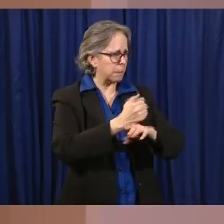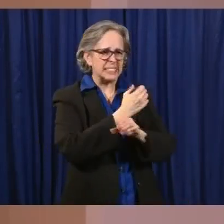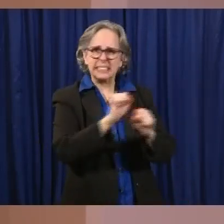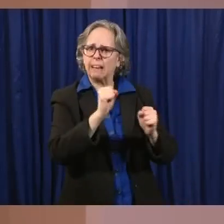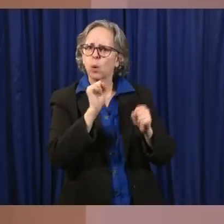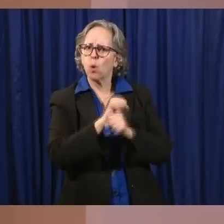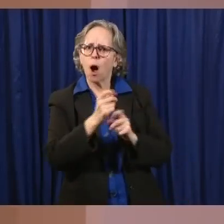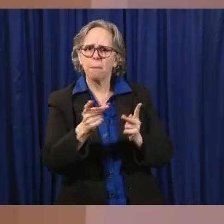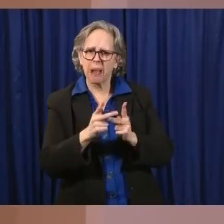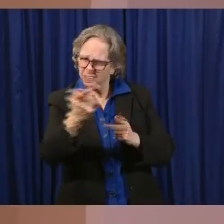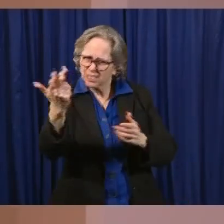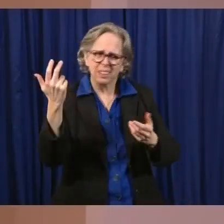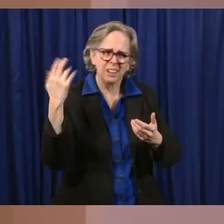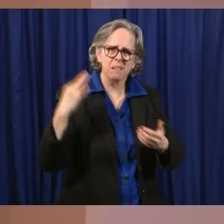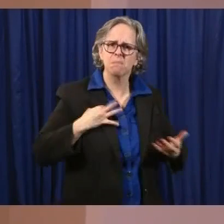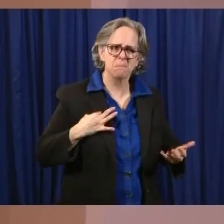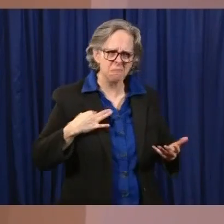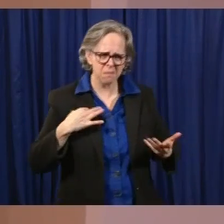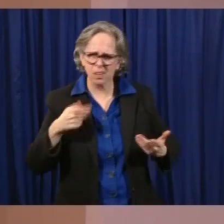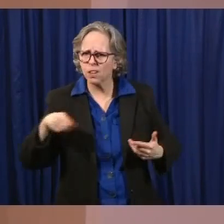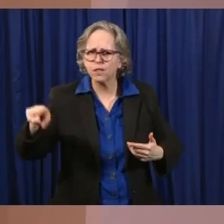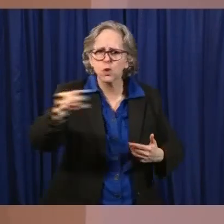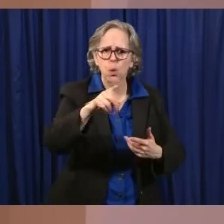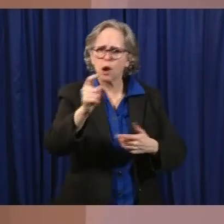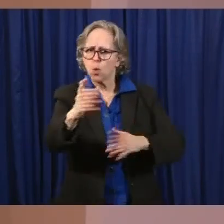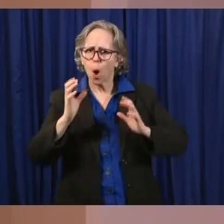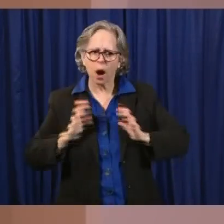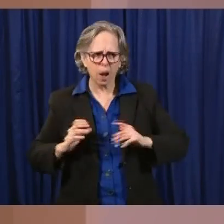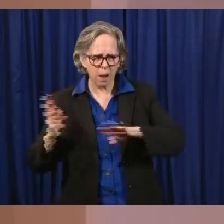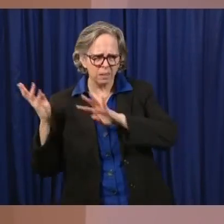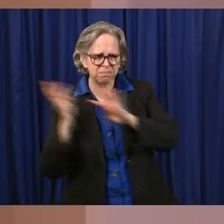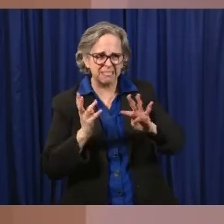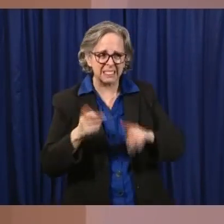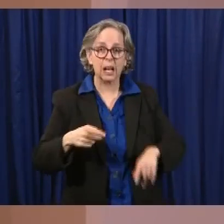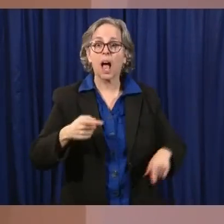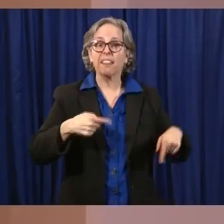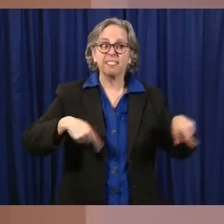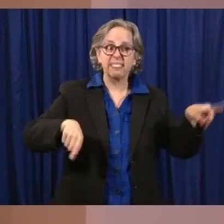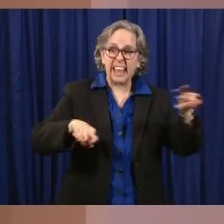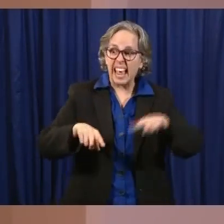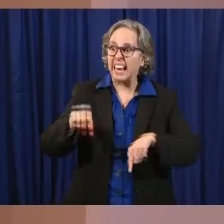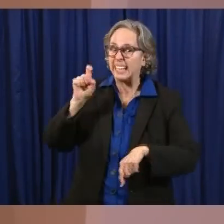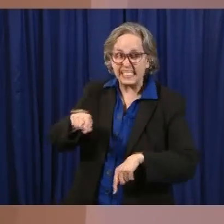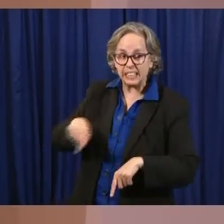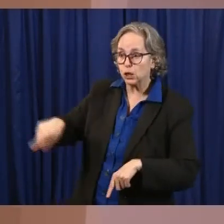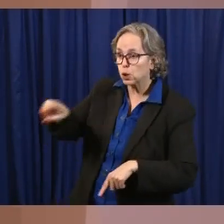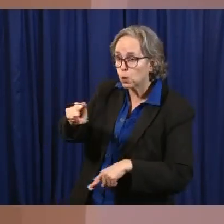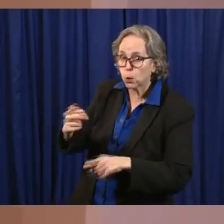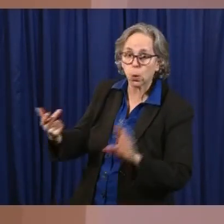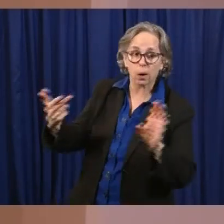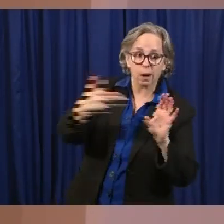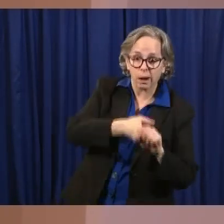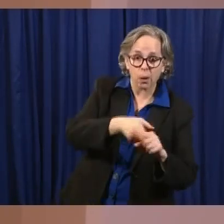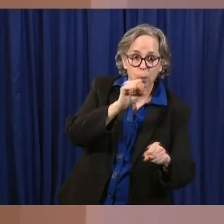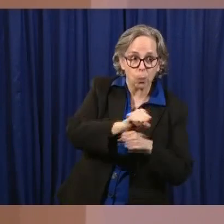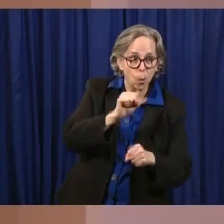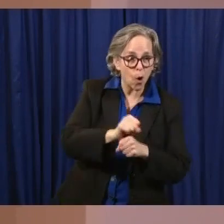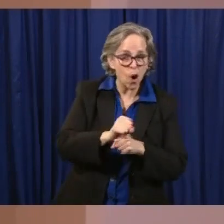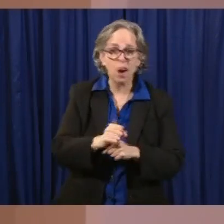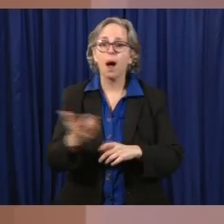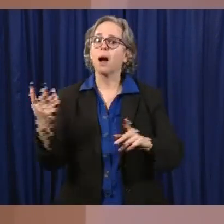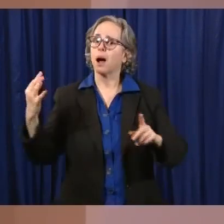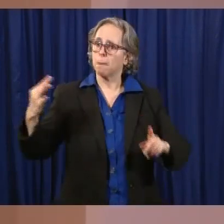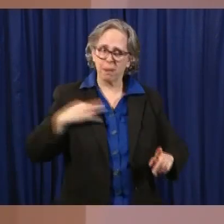customers, and we need you, if you can answer the call, to go to work with one of those